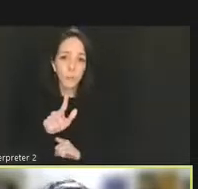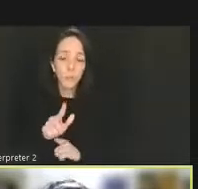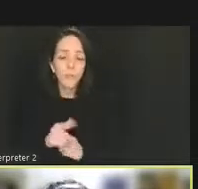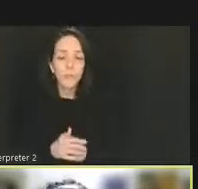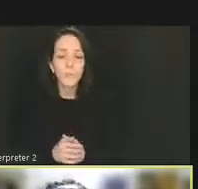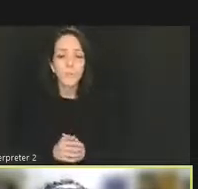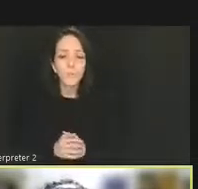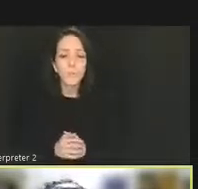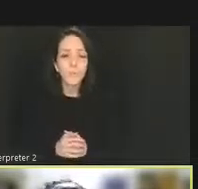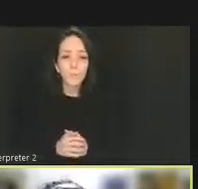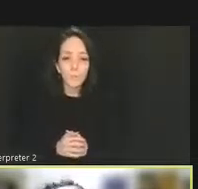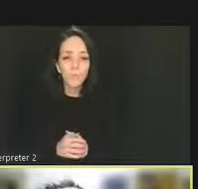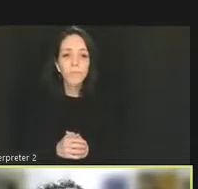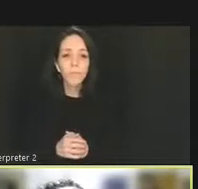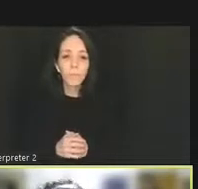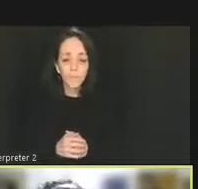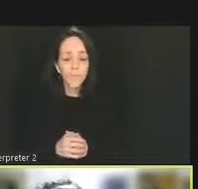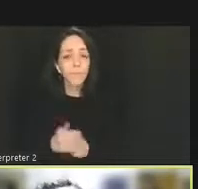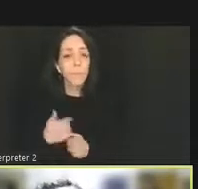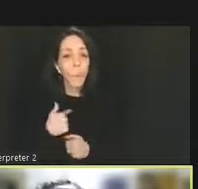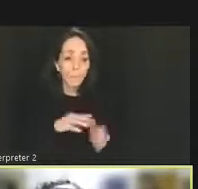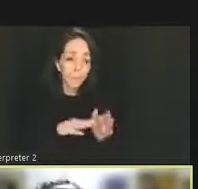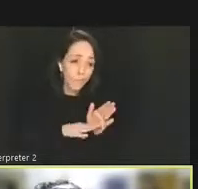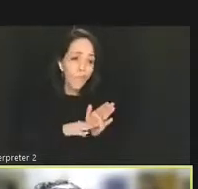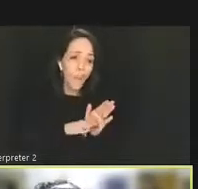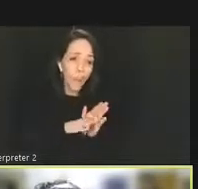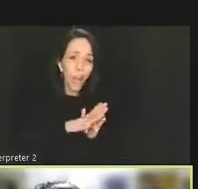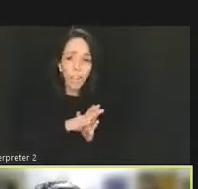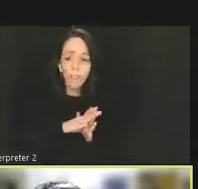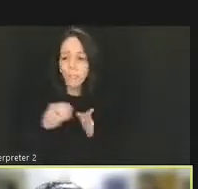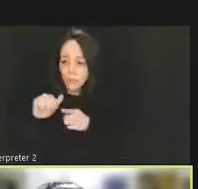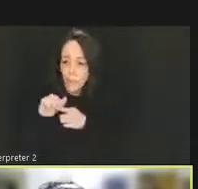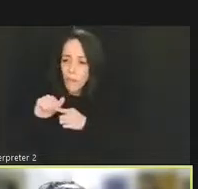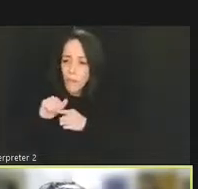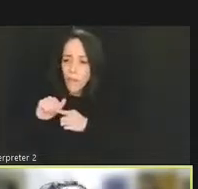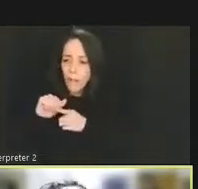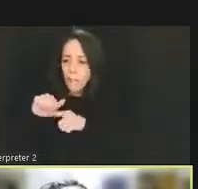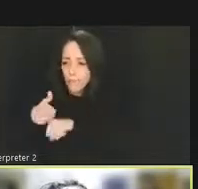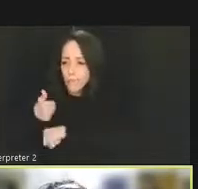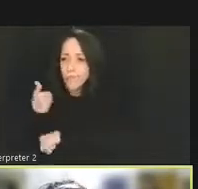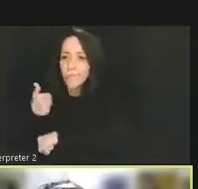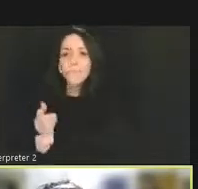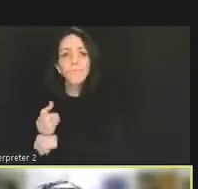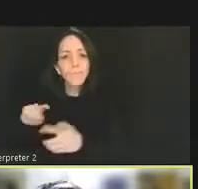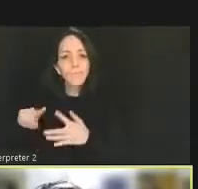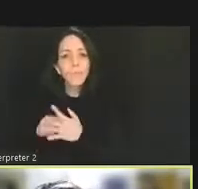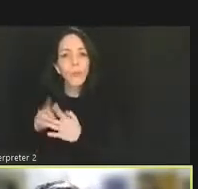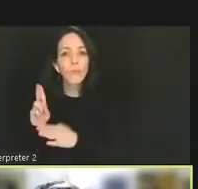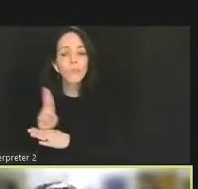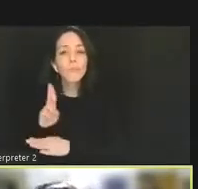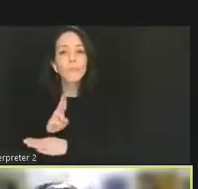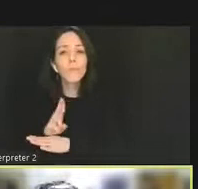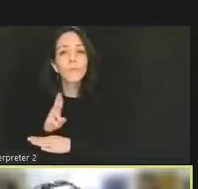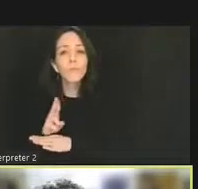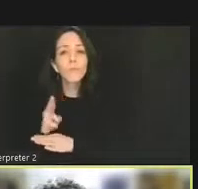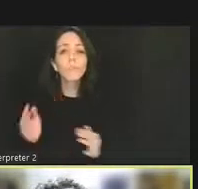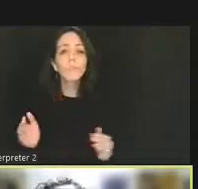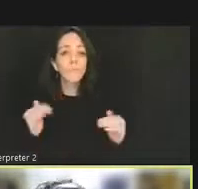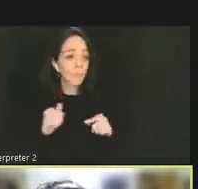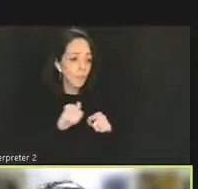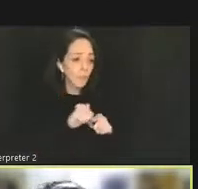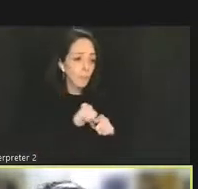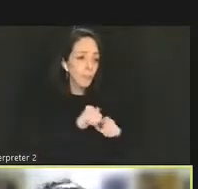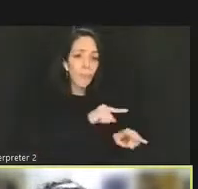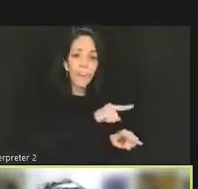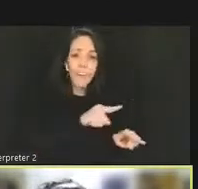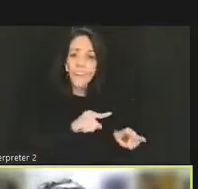time developing, training, and implementing it. We'll train our budget committees to also use